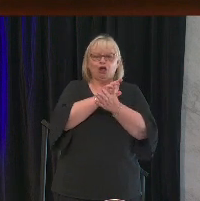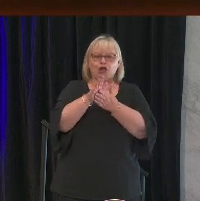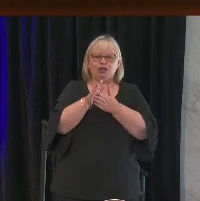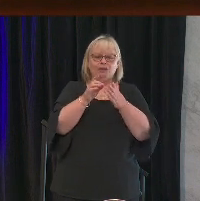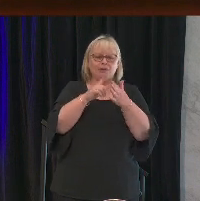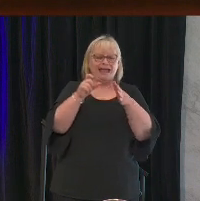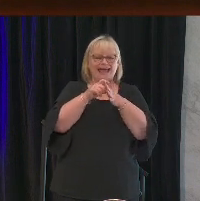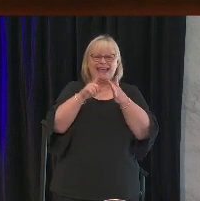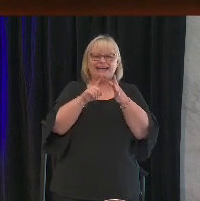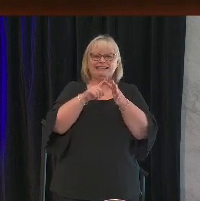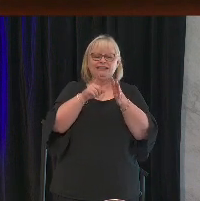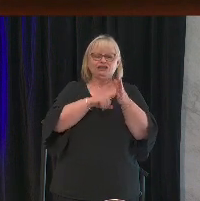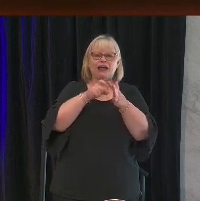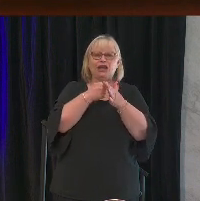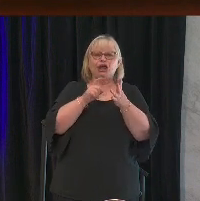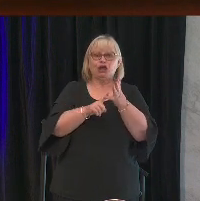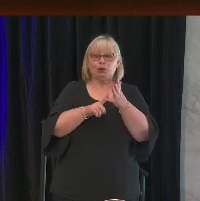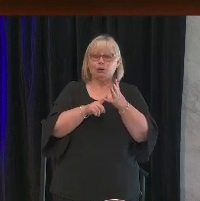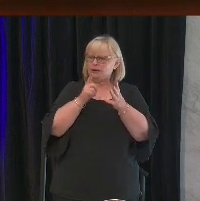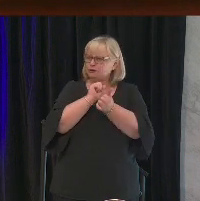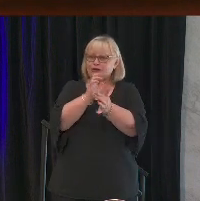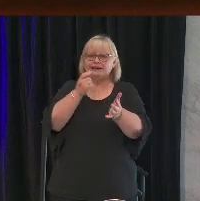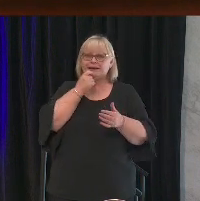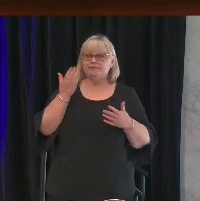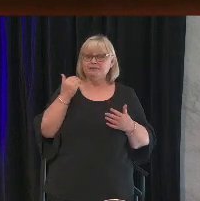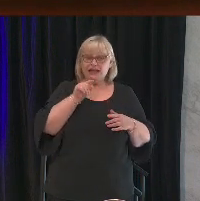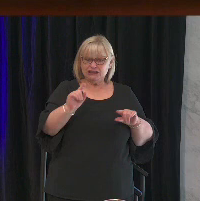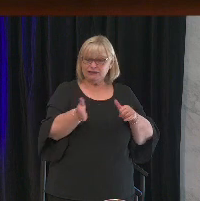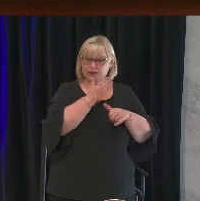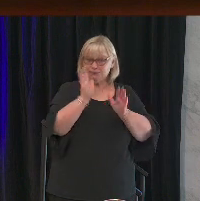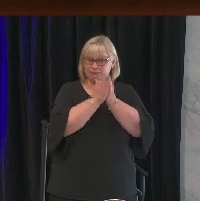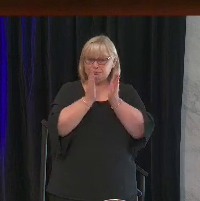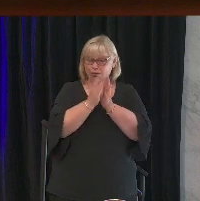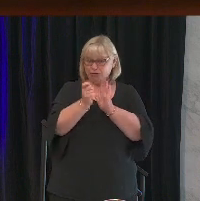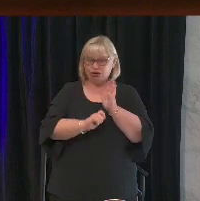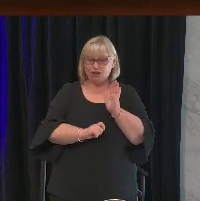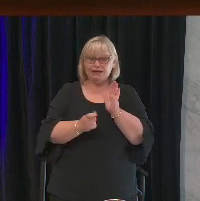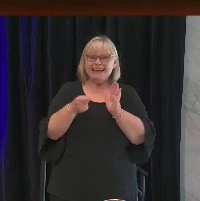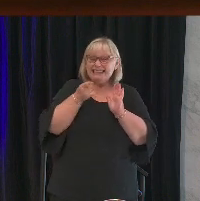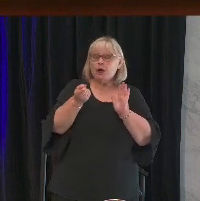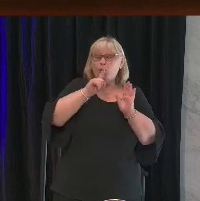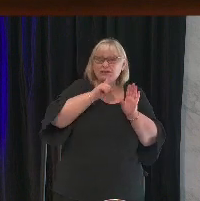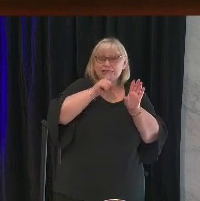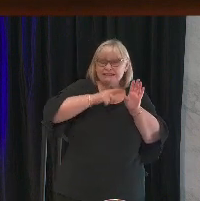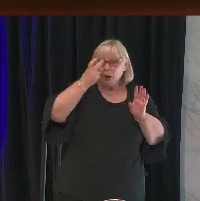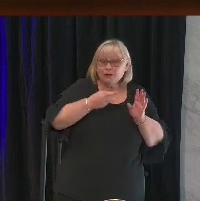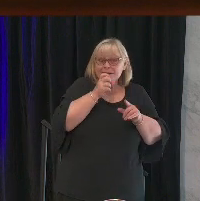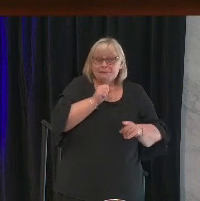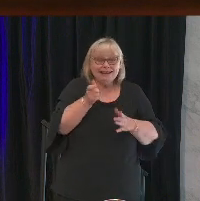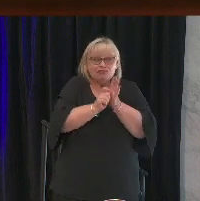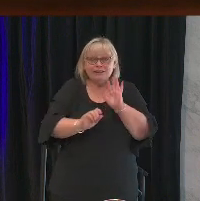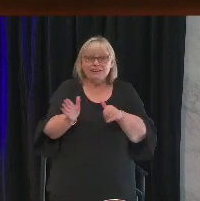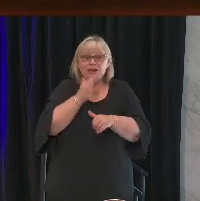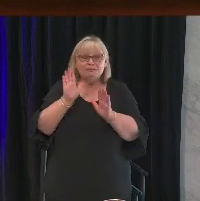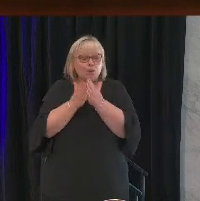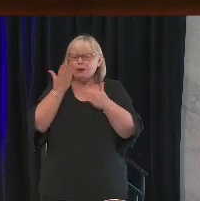released only a few months ago. A truly great book. It's Eddie's first work. He's 100 years of age. You are